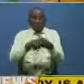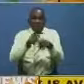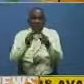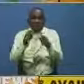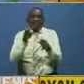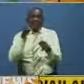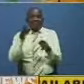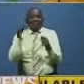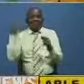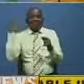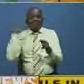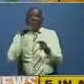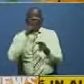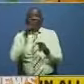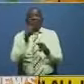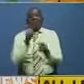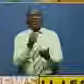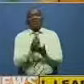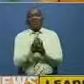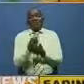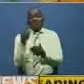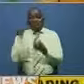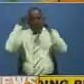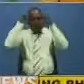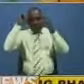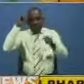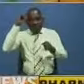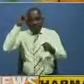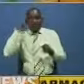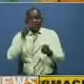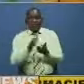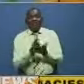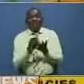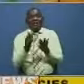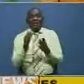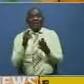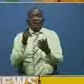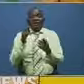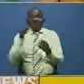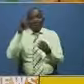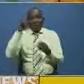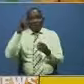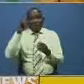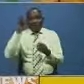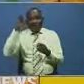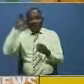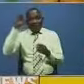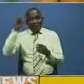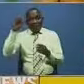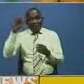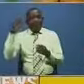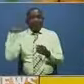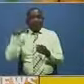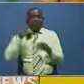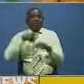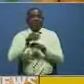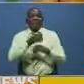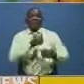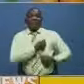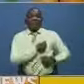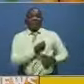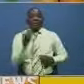that did not happen. Former President Mahama described the deployment of the military during the 2020 exercise